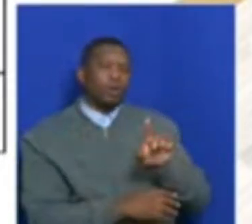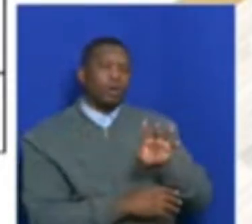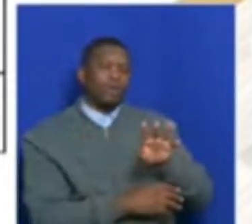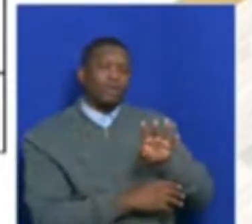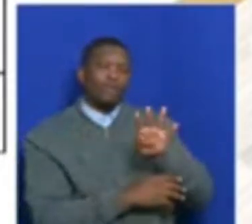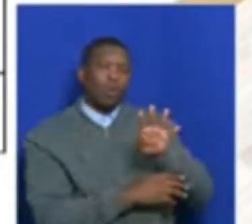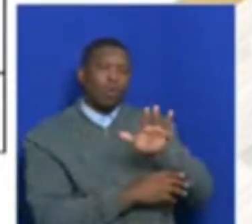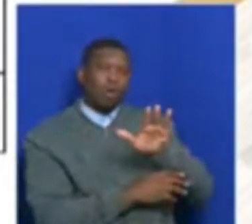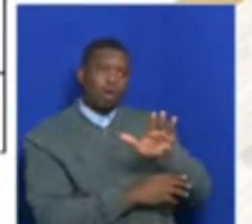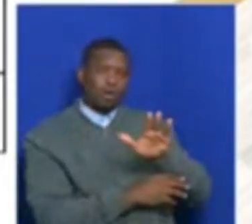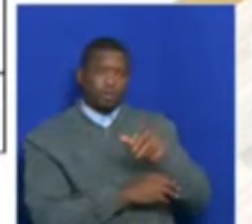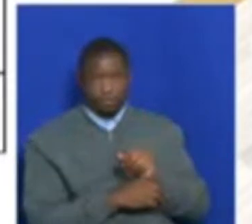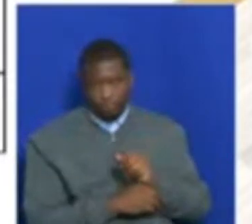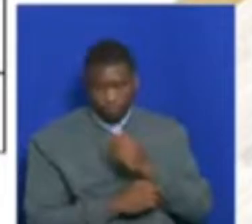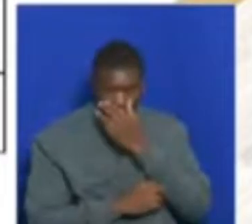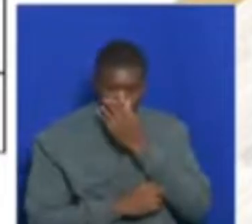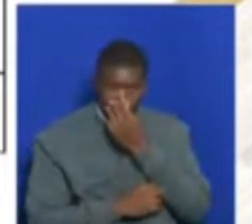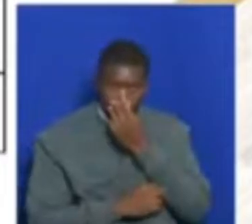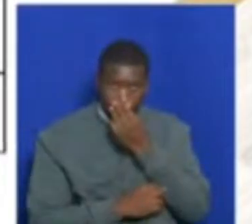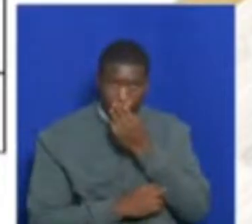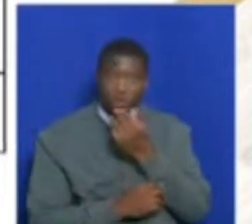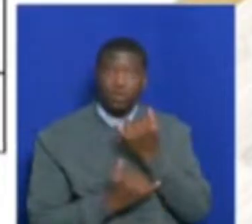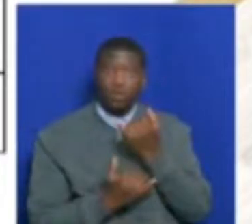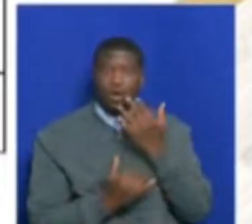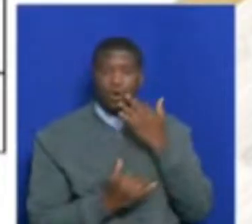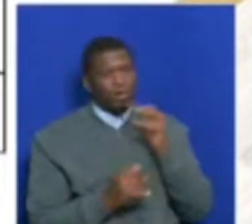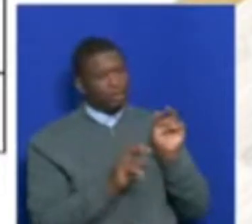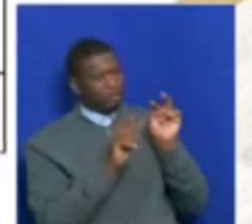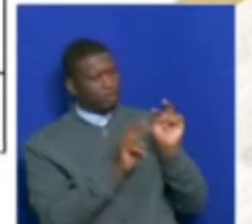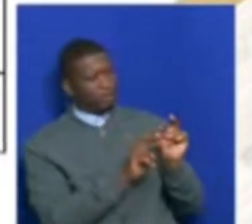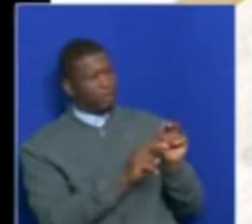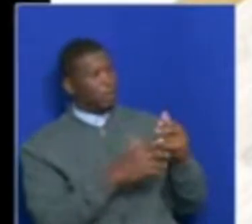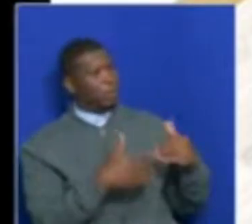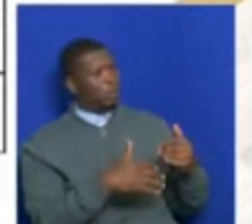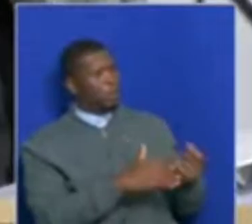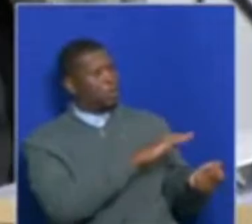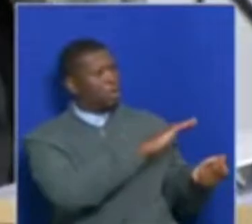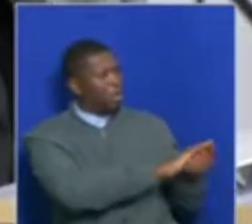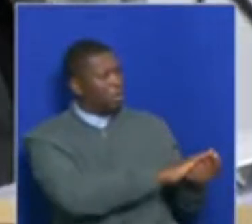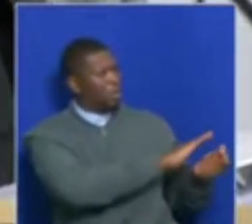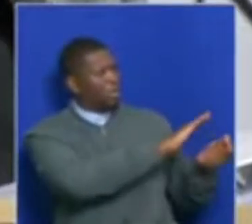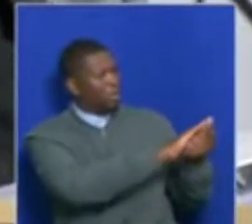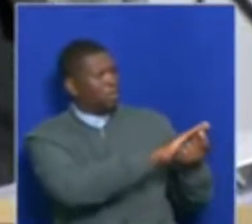Now, if one look at this, in these killings,